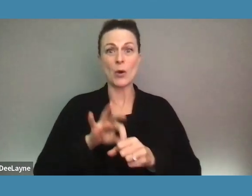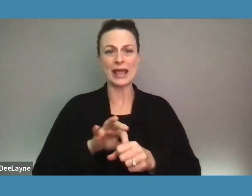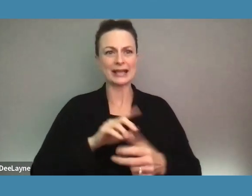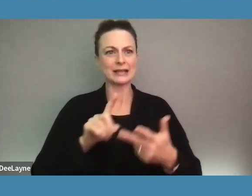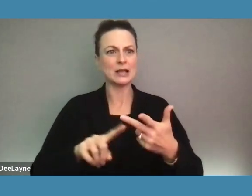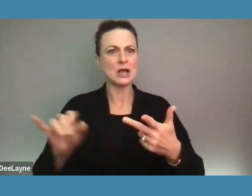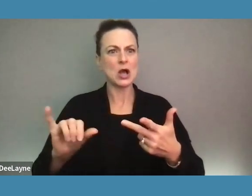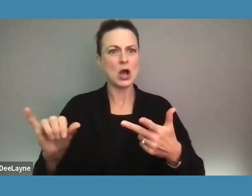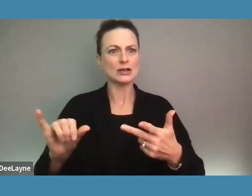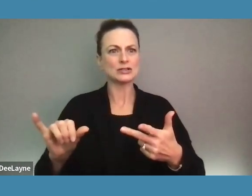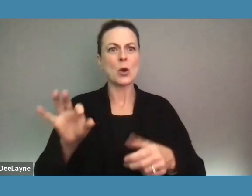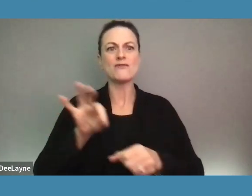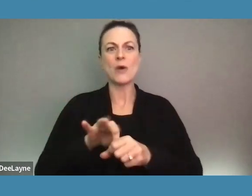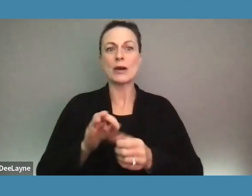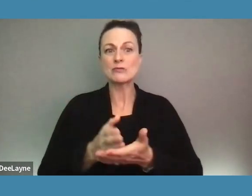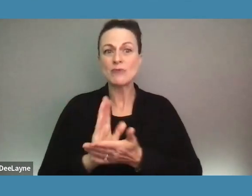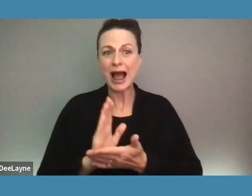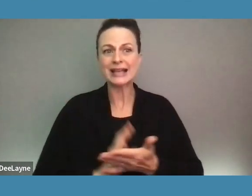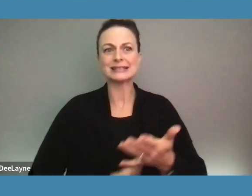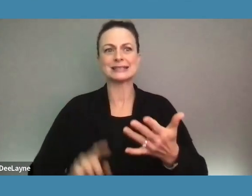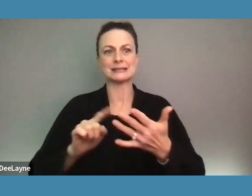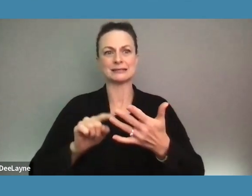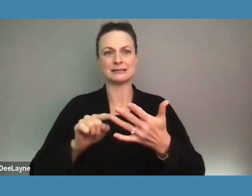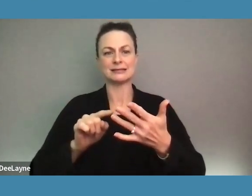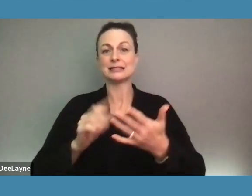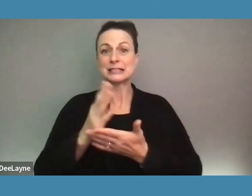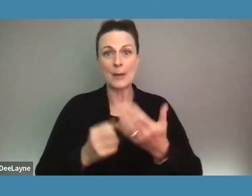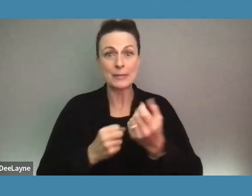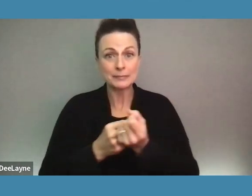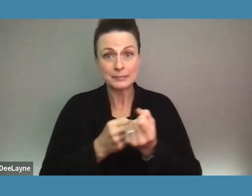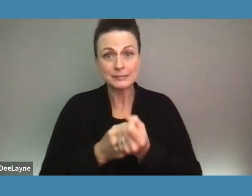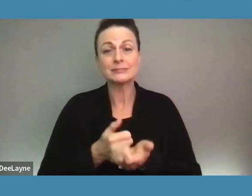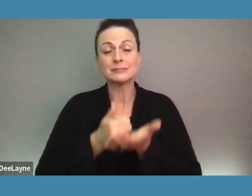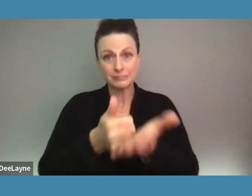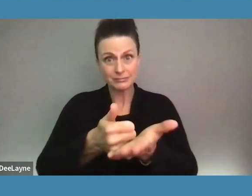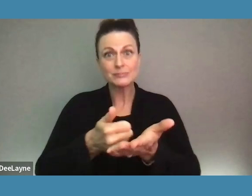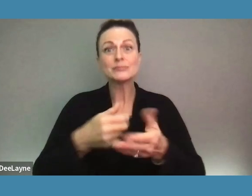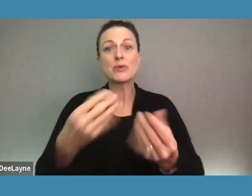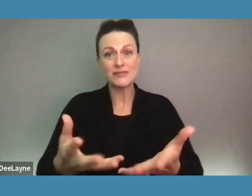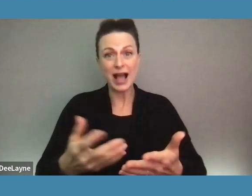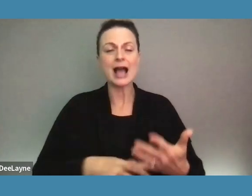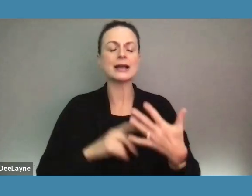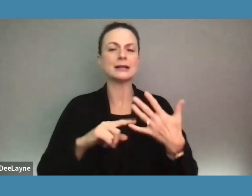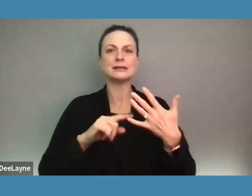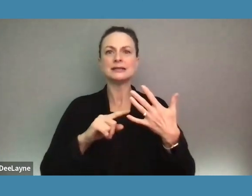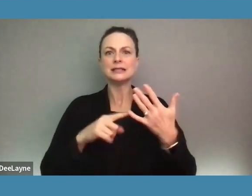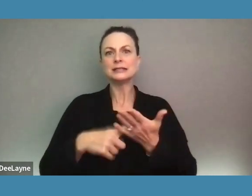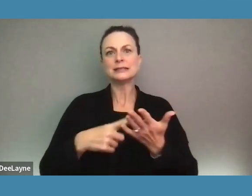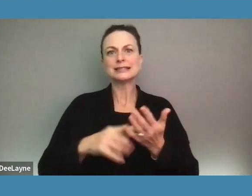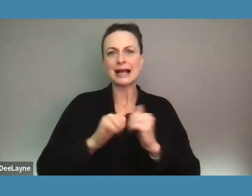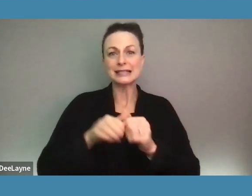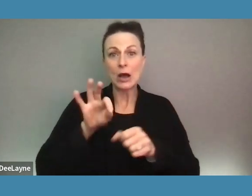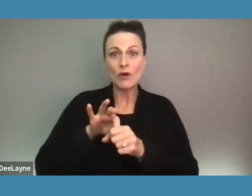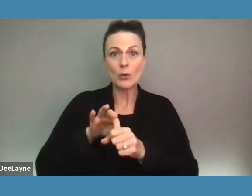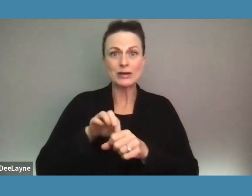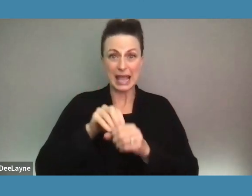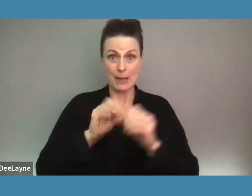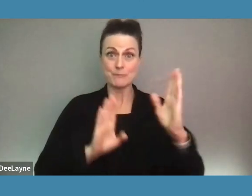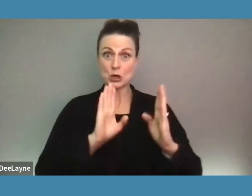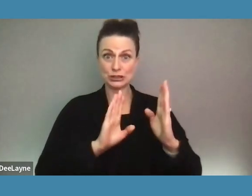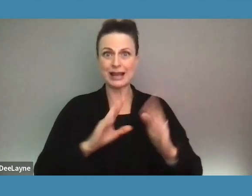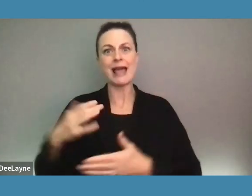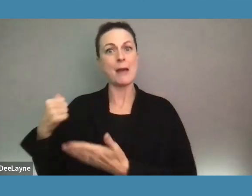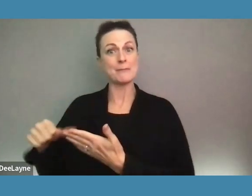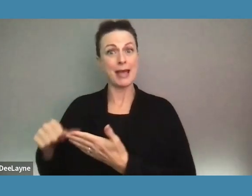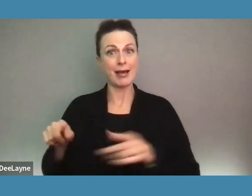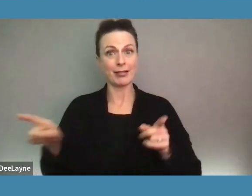Florida's voting hotline and some of the assistance we can provide. We're going to talk a little bit about how to vote in person and by mail as